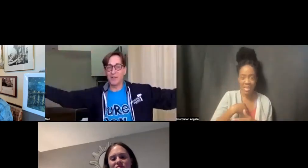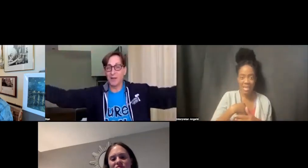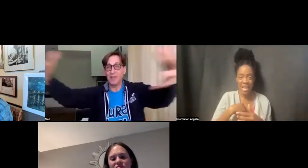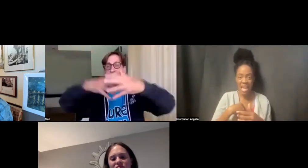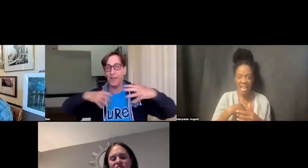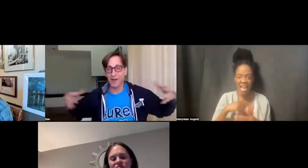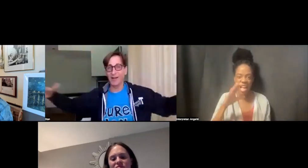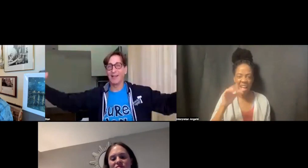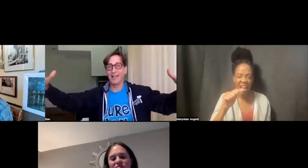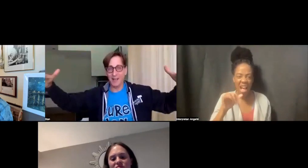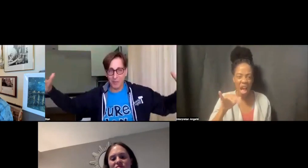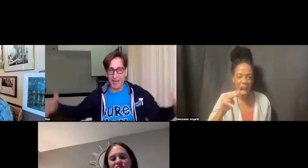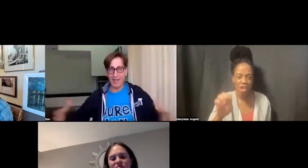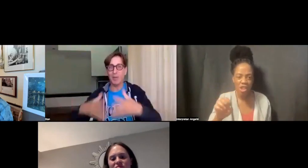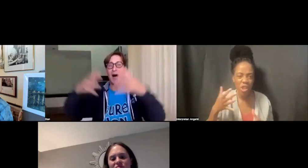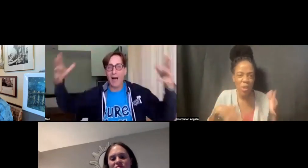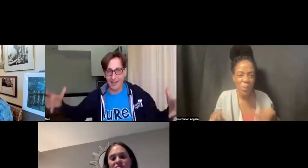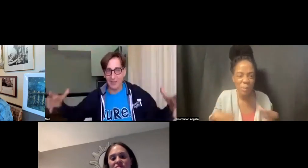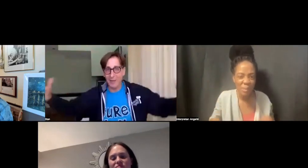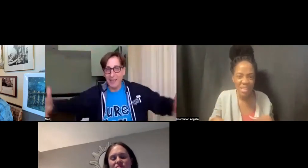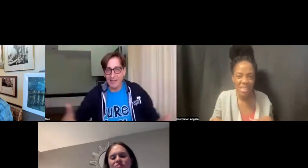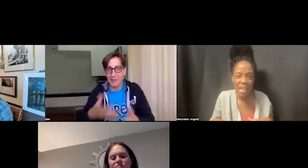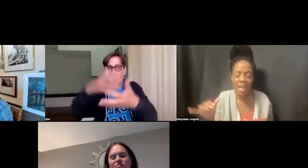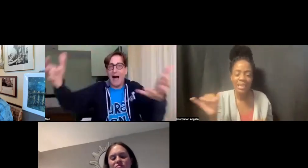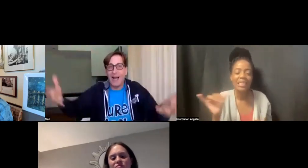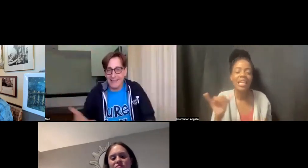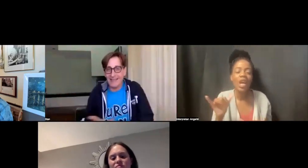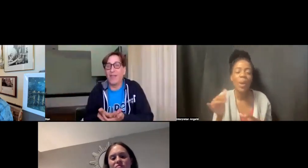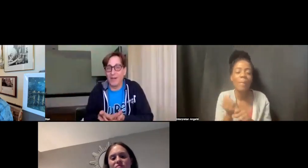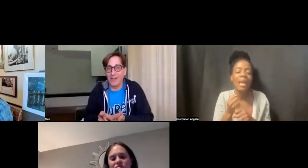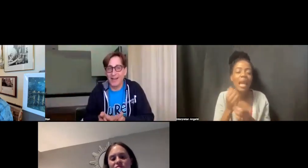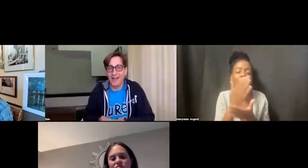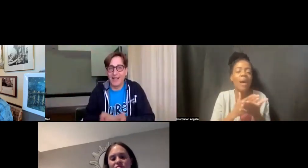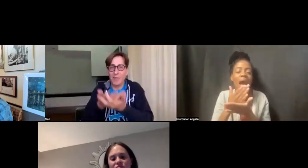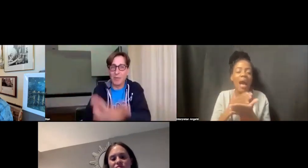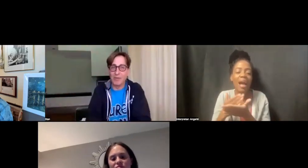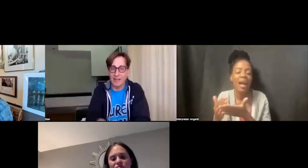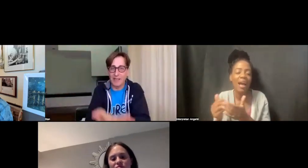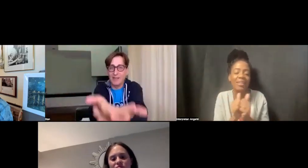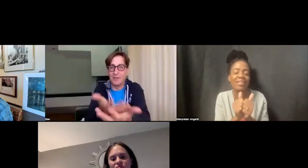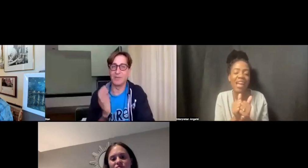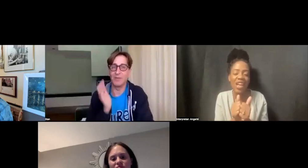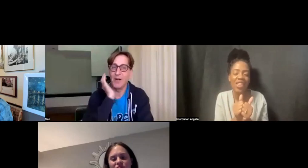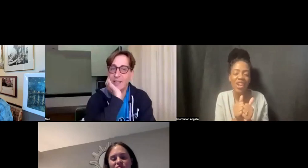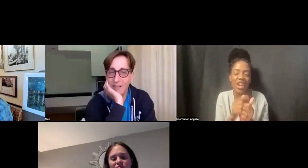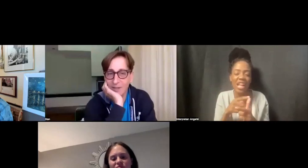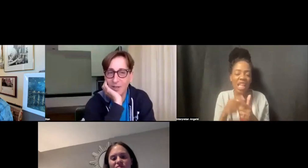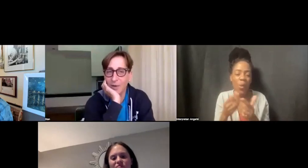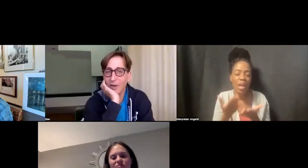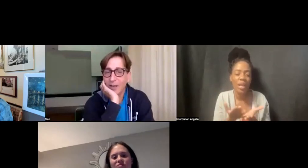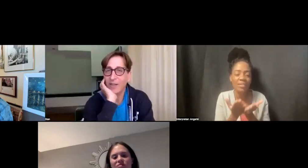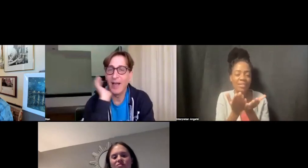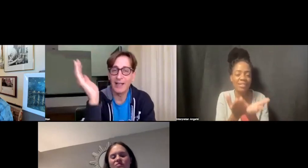and all this come together. It's like we're making a pie, you know, we make this little pie together and then we present it to audiences.